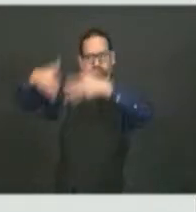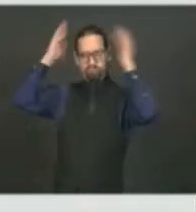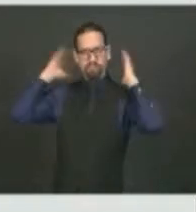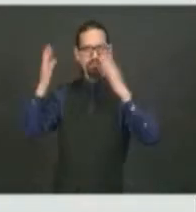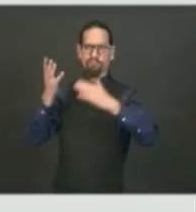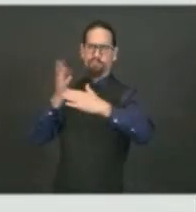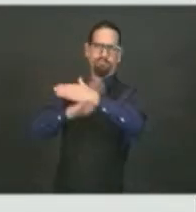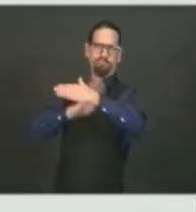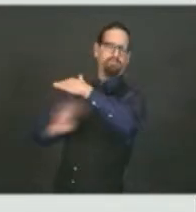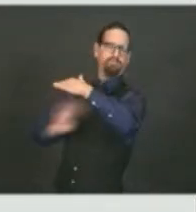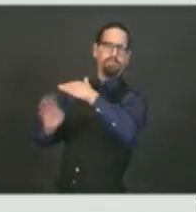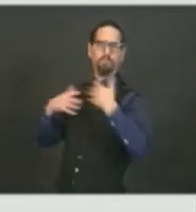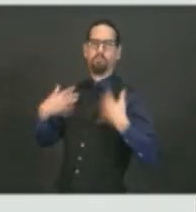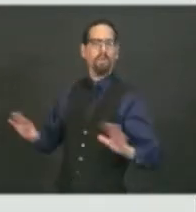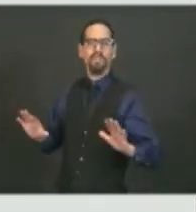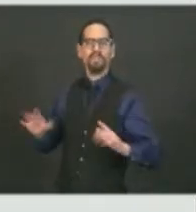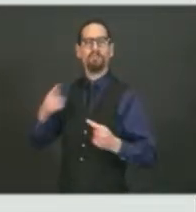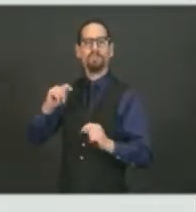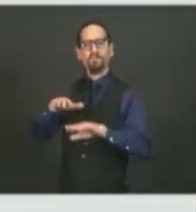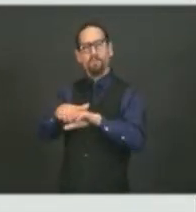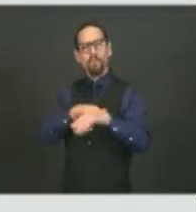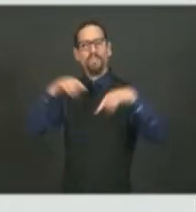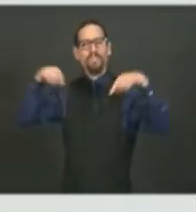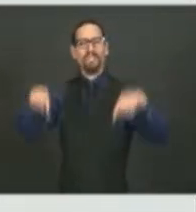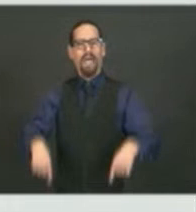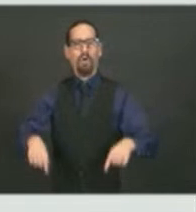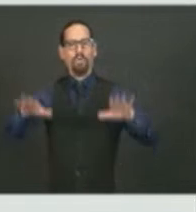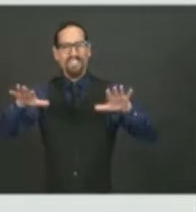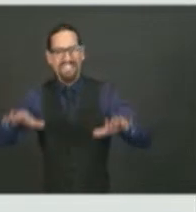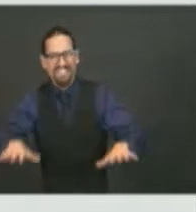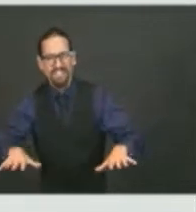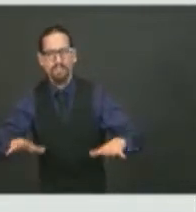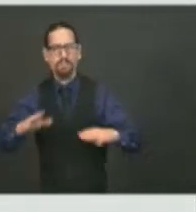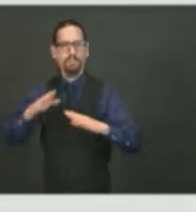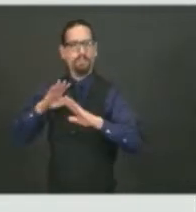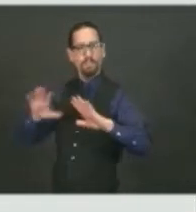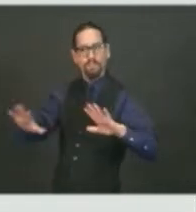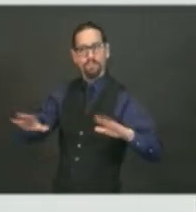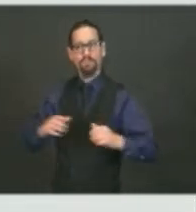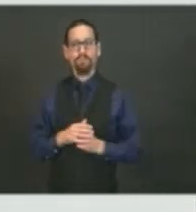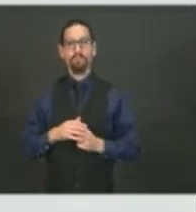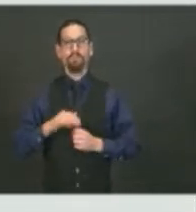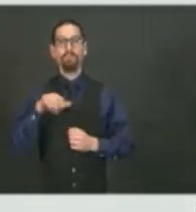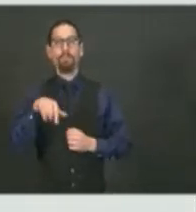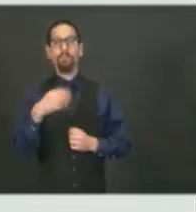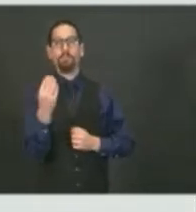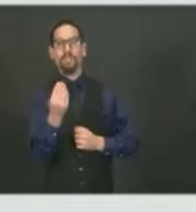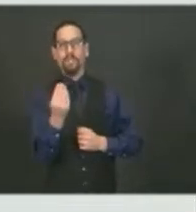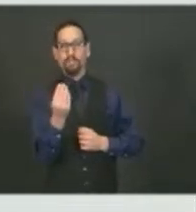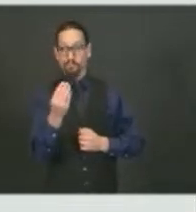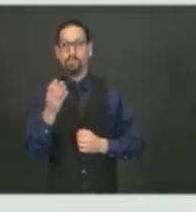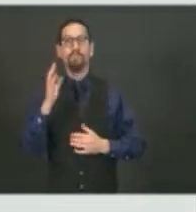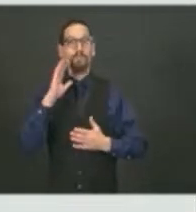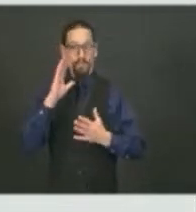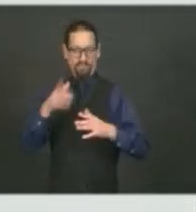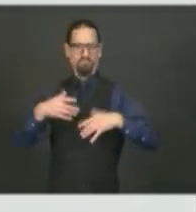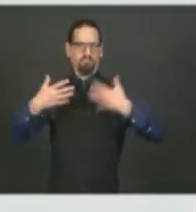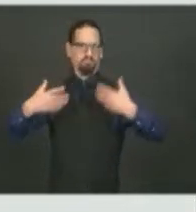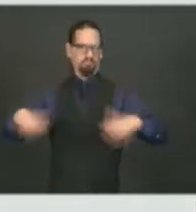path that I laid out a few weeks ago. We're going to end the pause on Monday. We're going to slowly start to dial up our